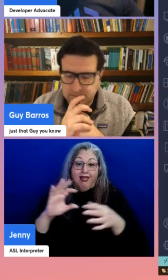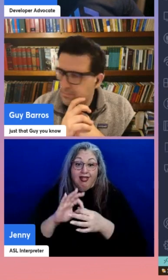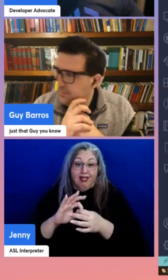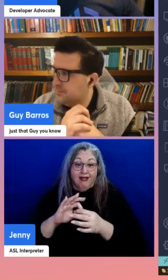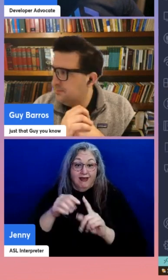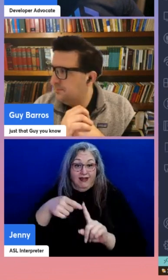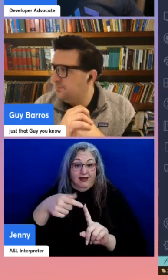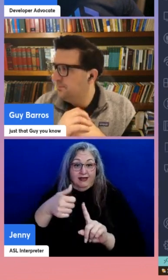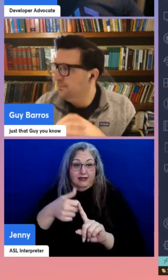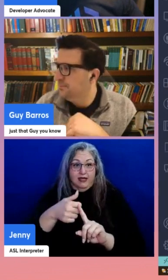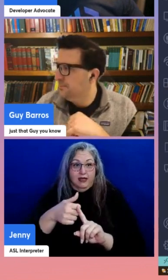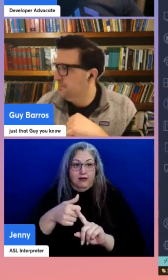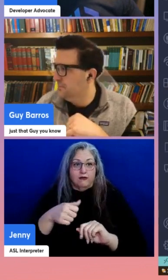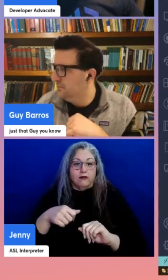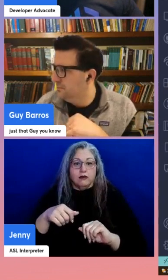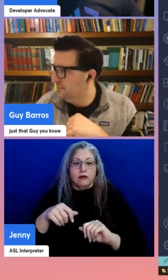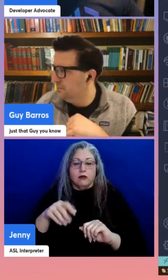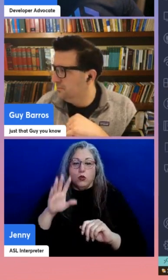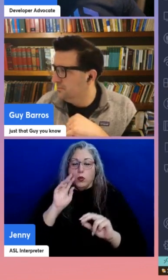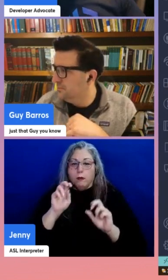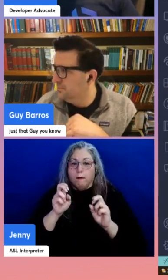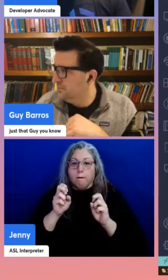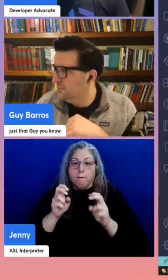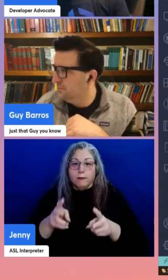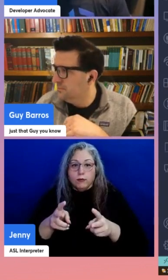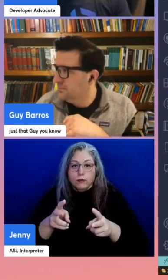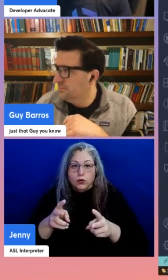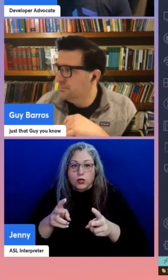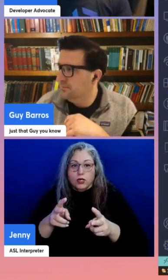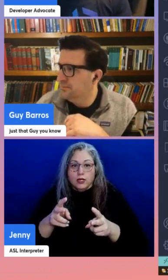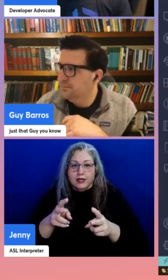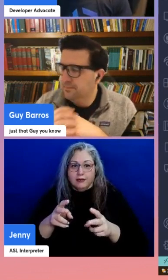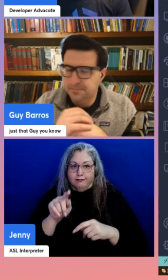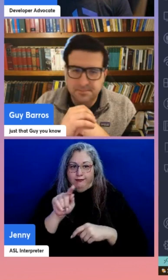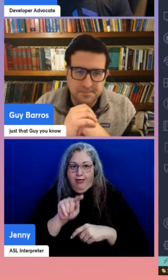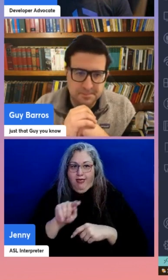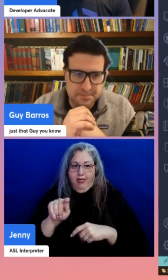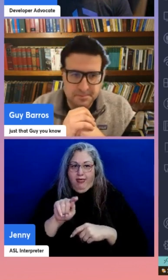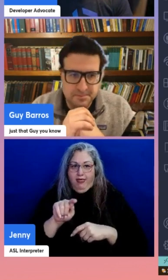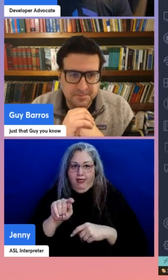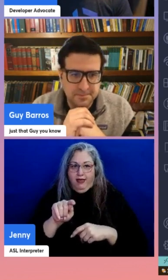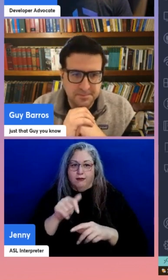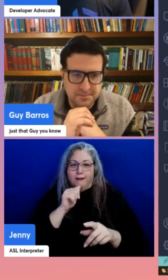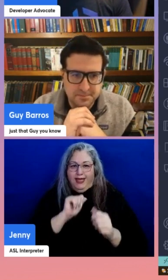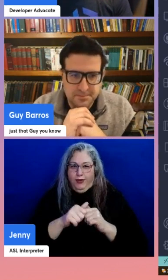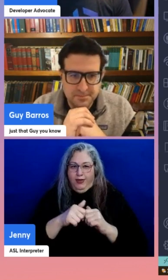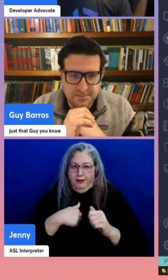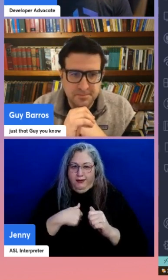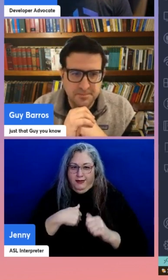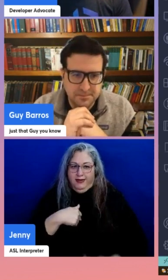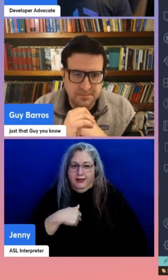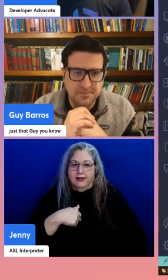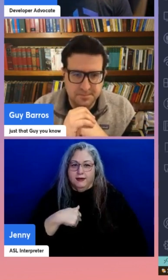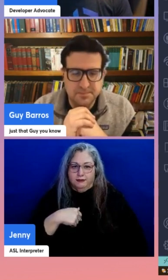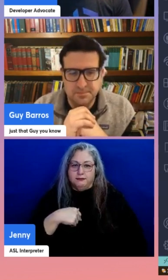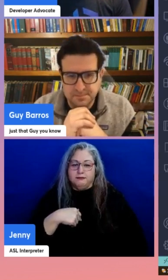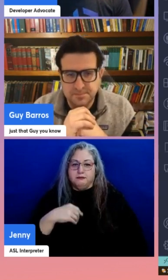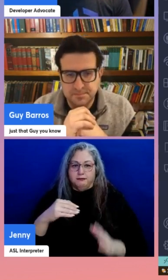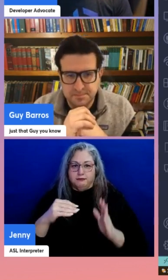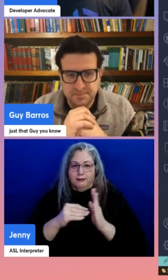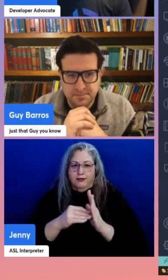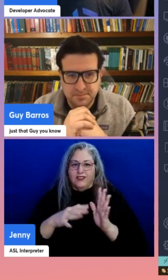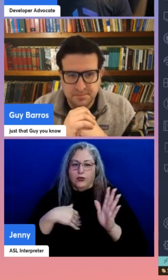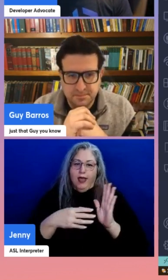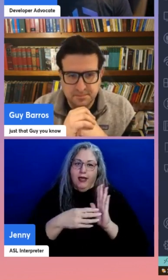and we're just going to put that just here. So bear with me. And I copy